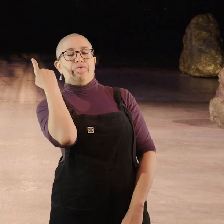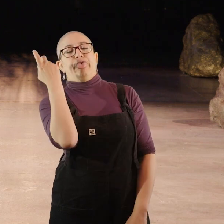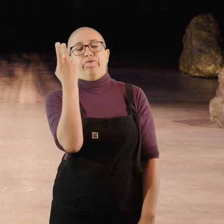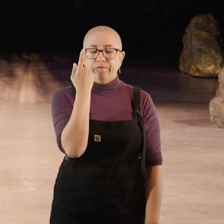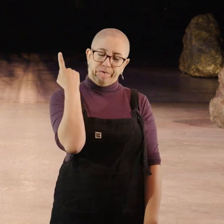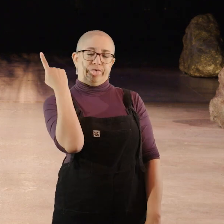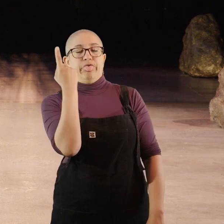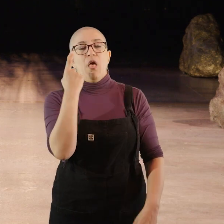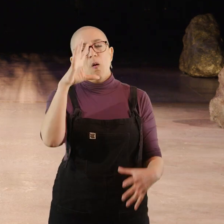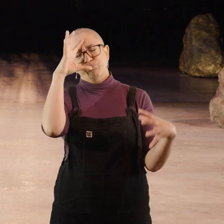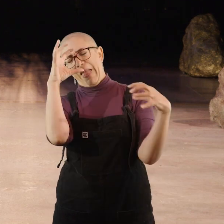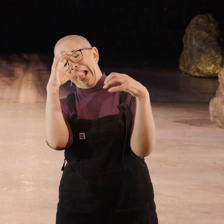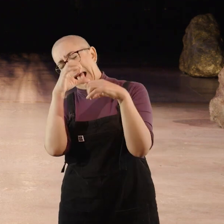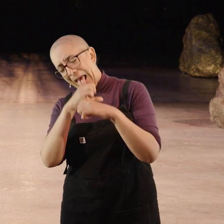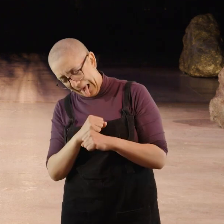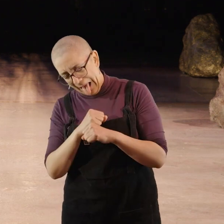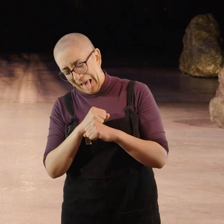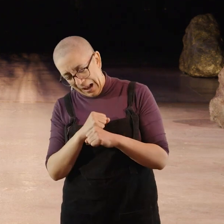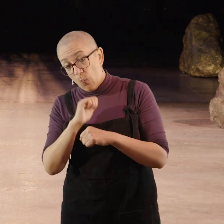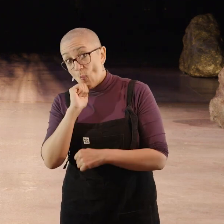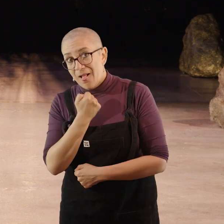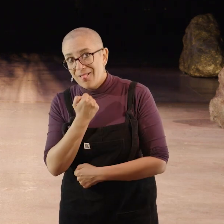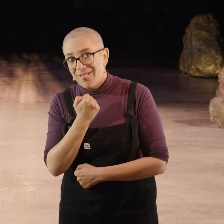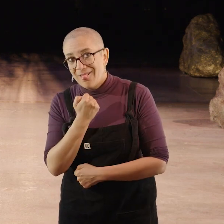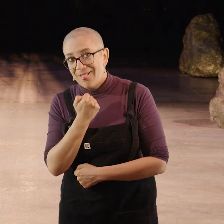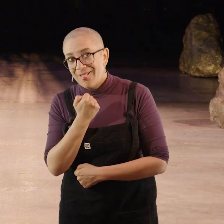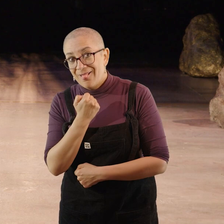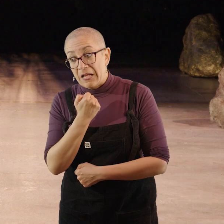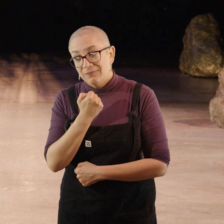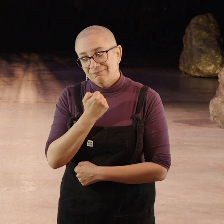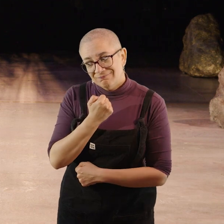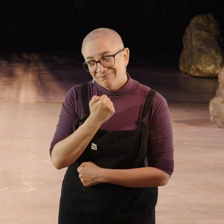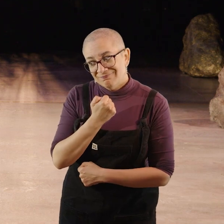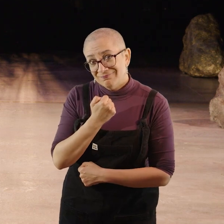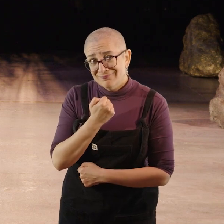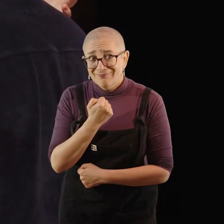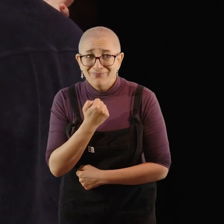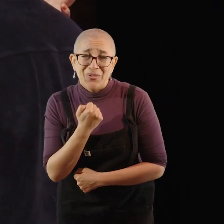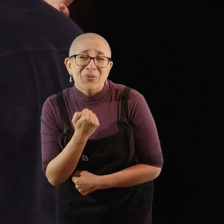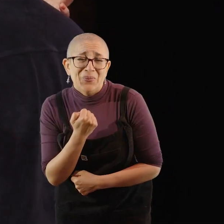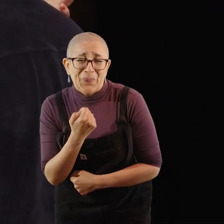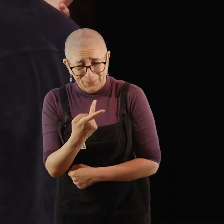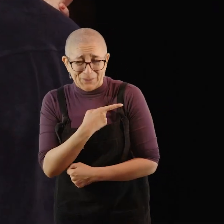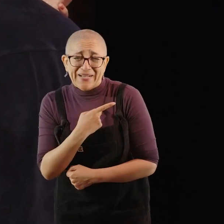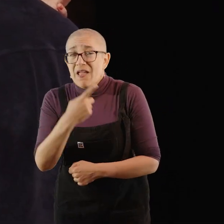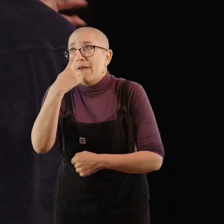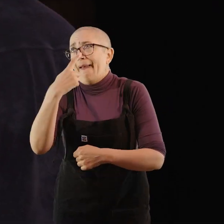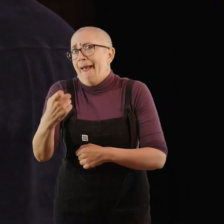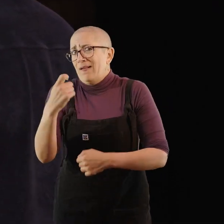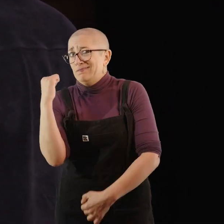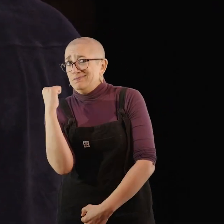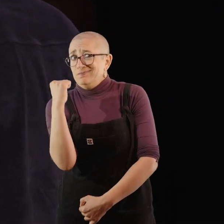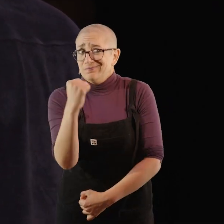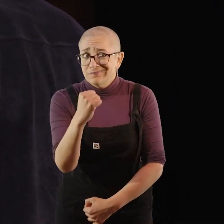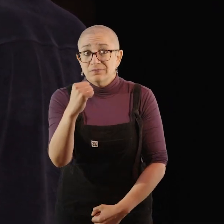in swinish sleep their drenched natures lies in a death. What cannot you now perform upon the unguarded Duncan?